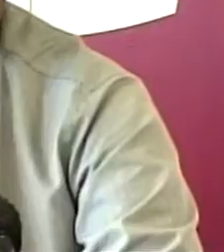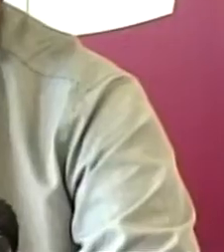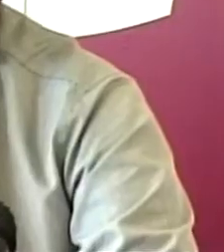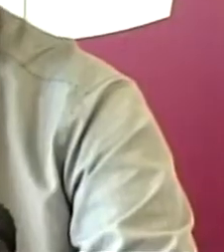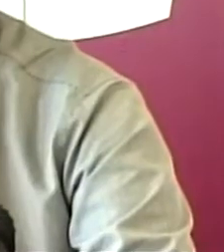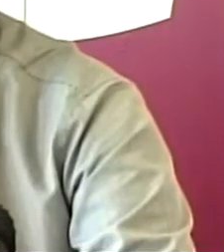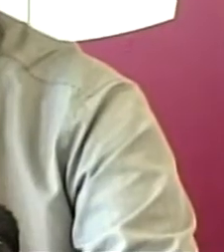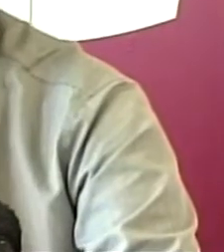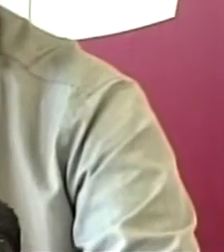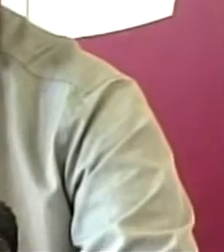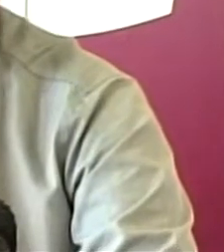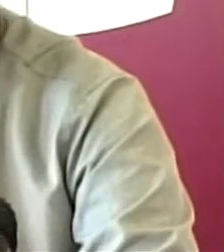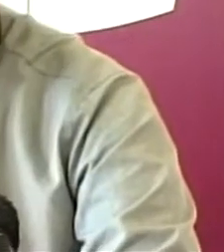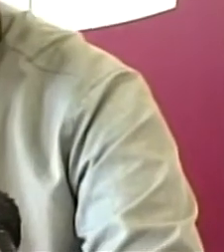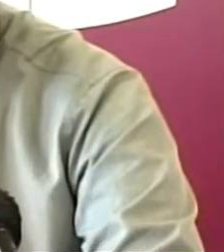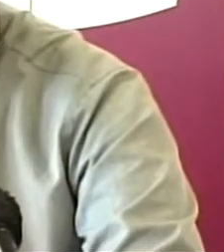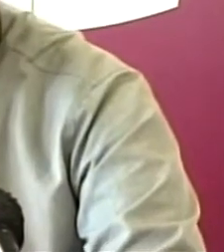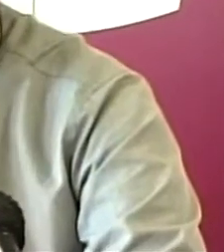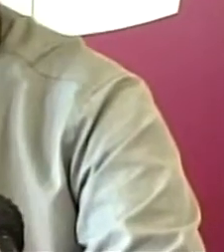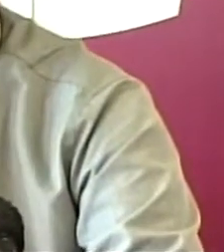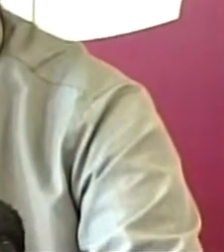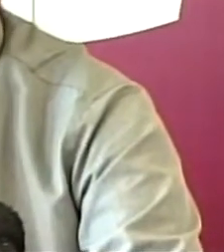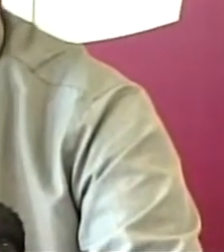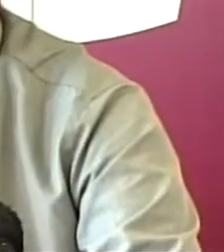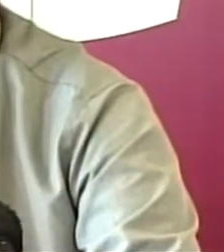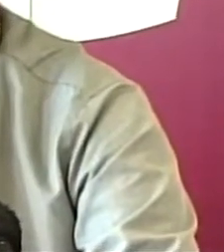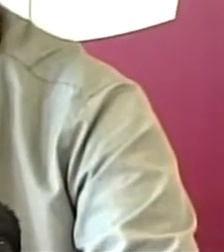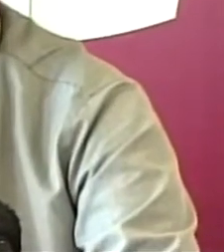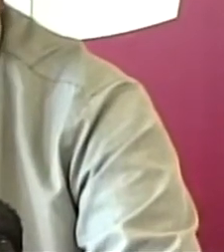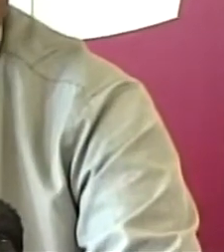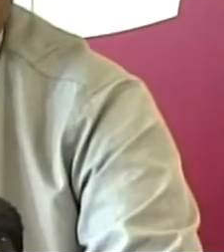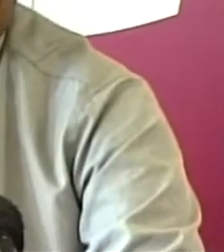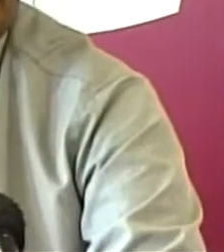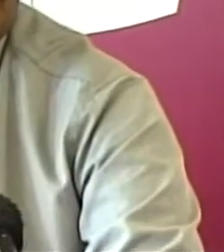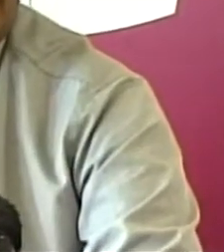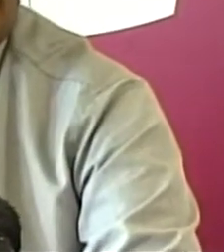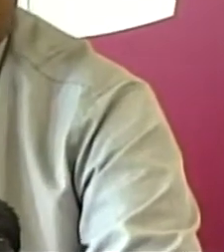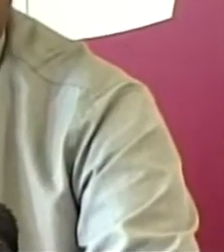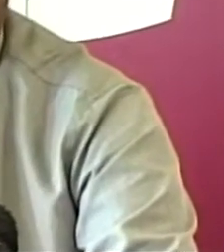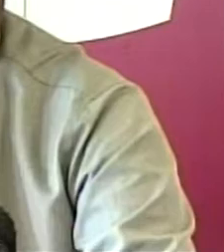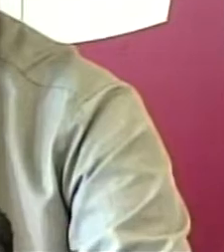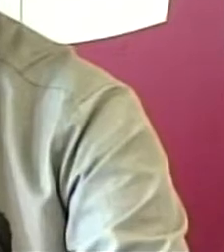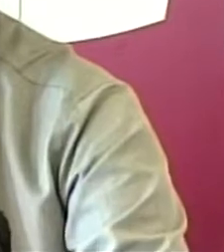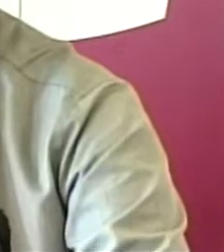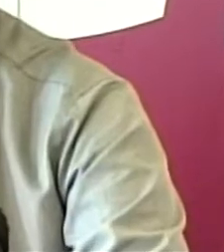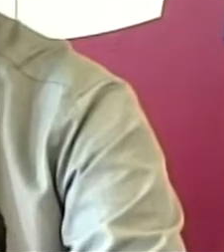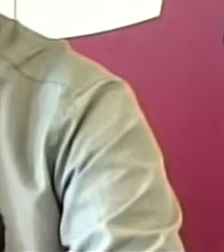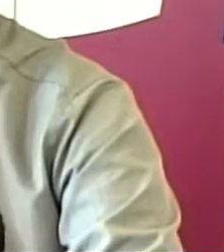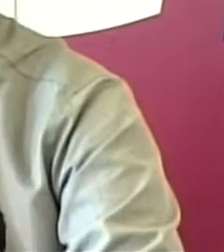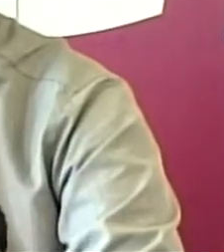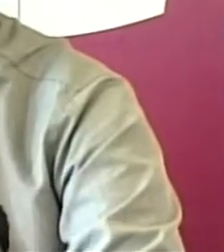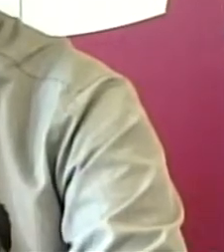ways. ICBL want to help the Pride team build a brand.